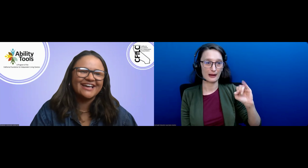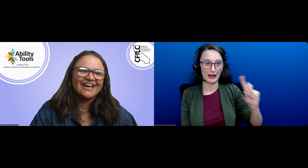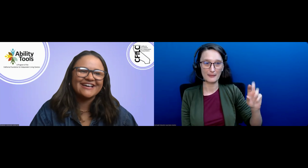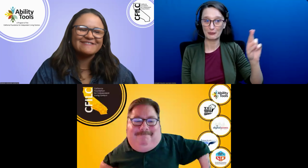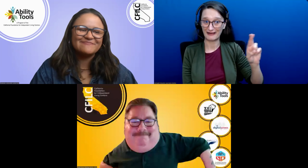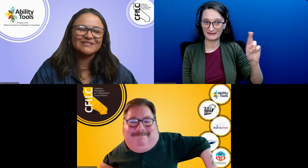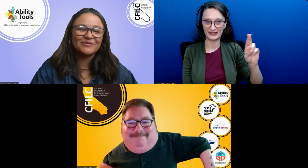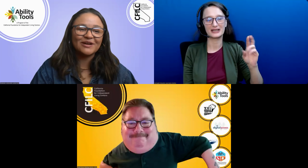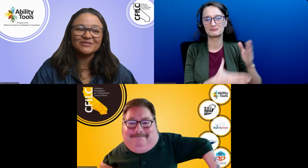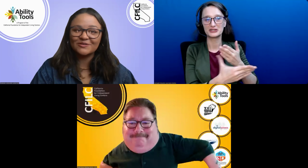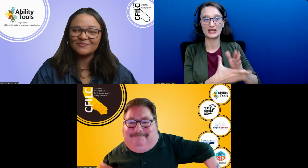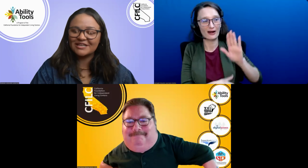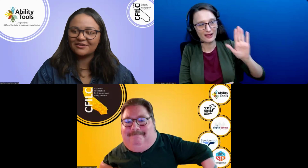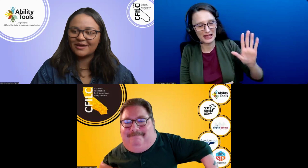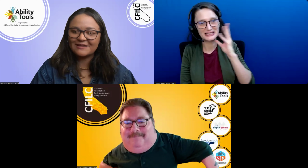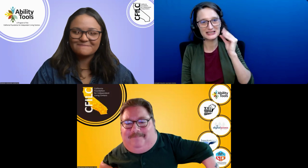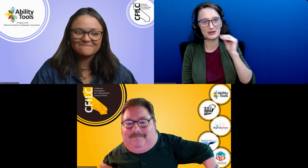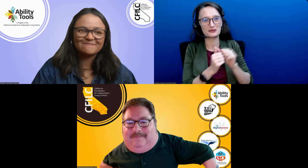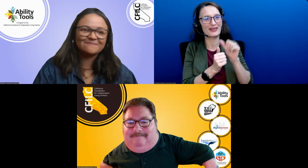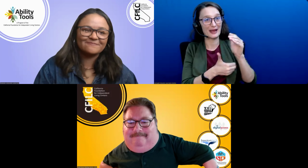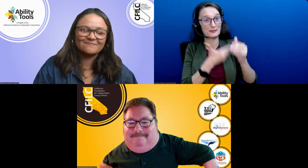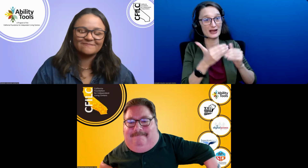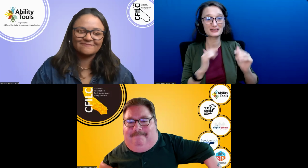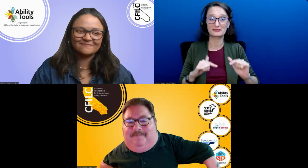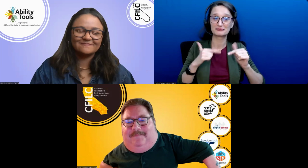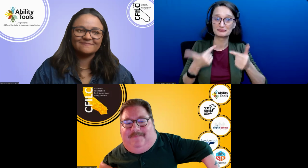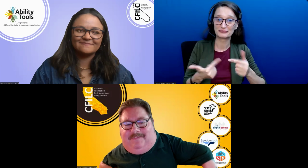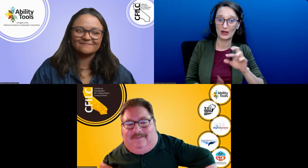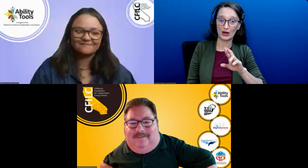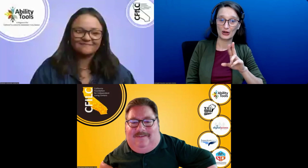process. So Russell, take it away.